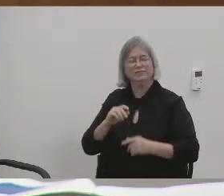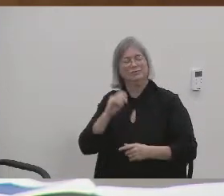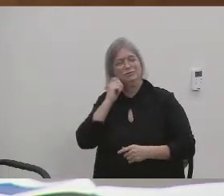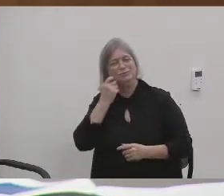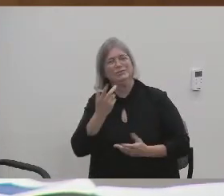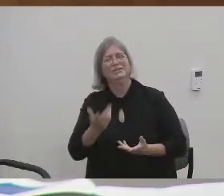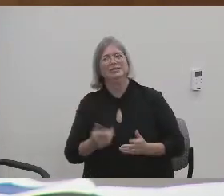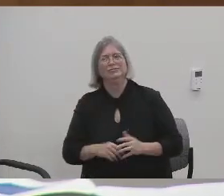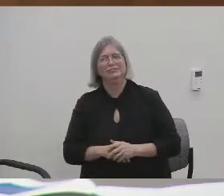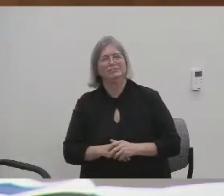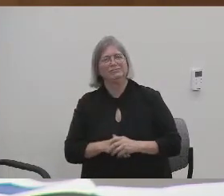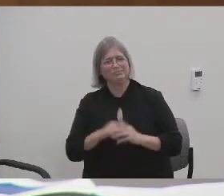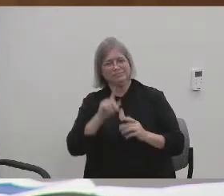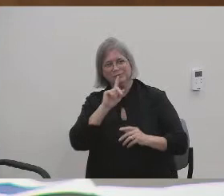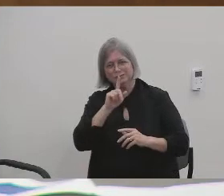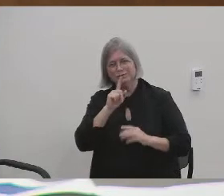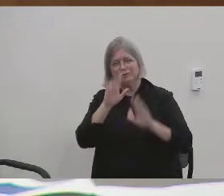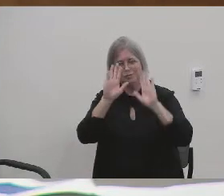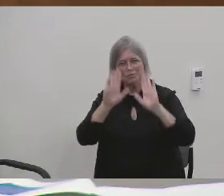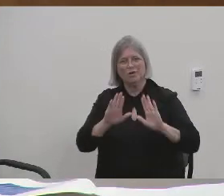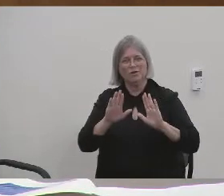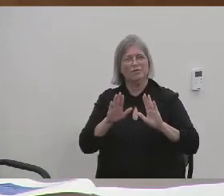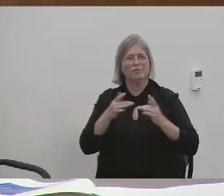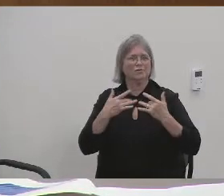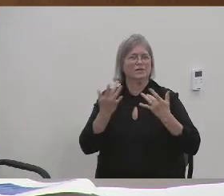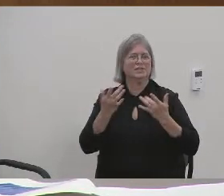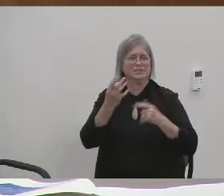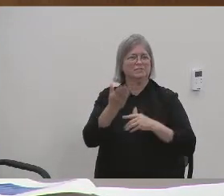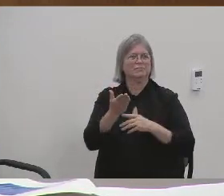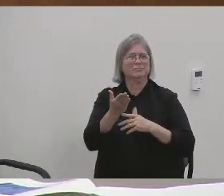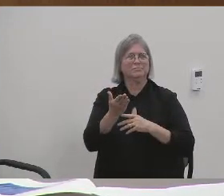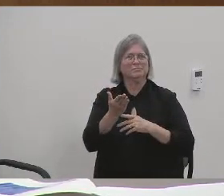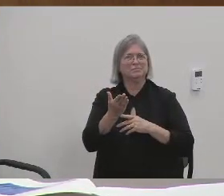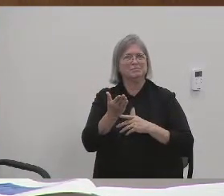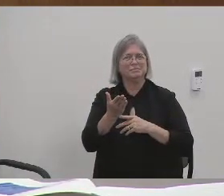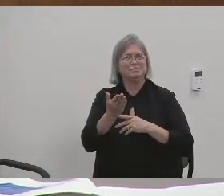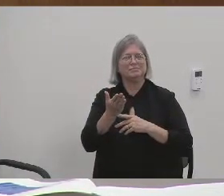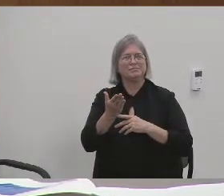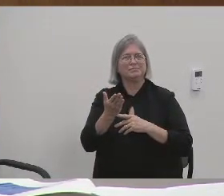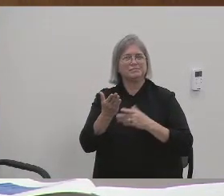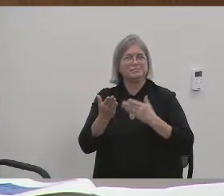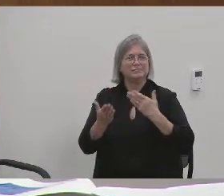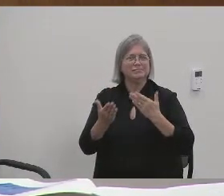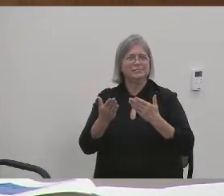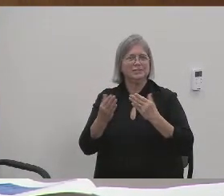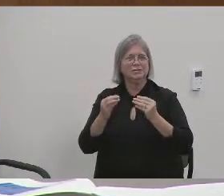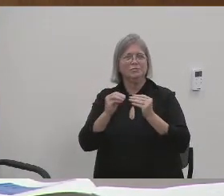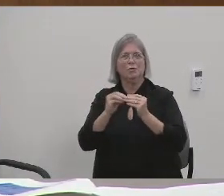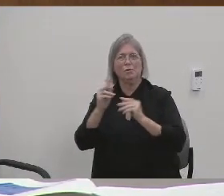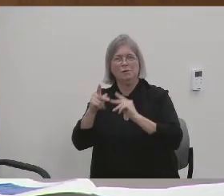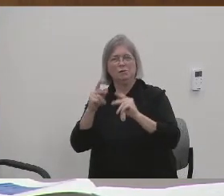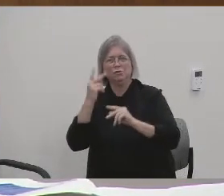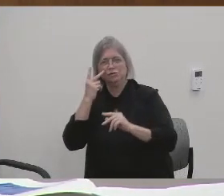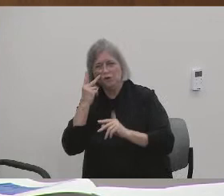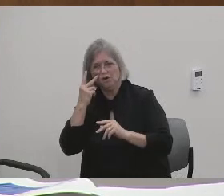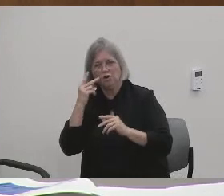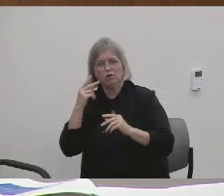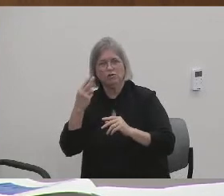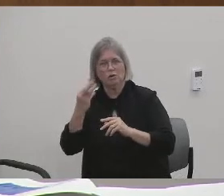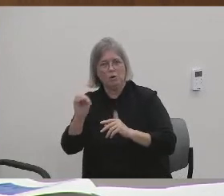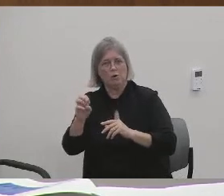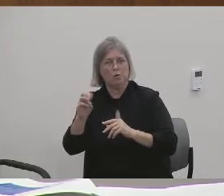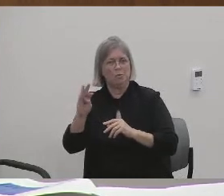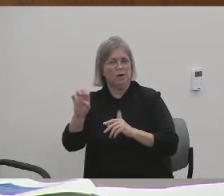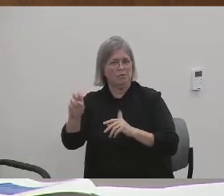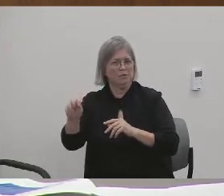a wonderful event, and I'm not so sure that more people saw the homecoming parade this year than have seen it in